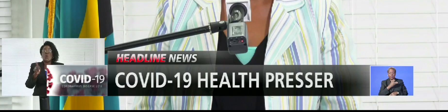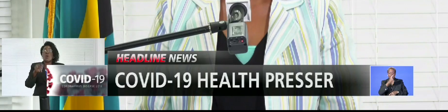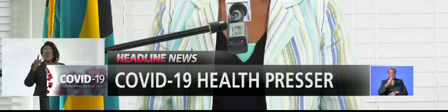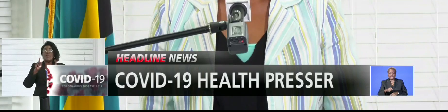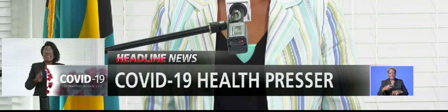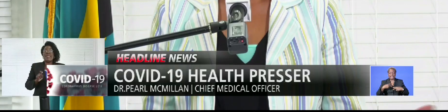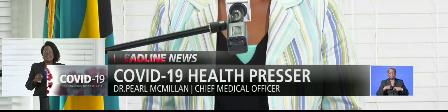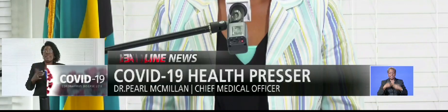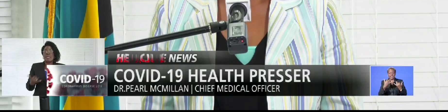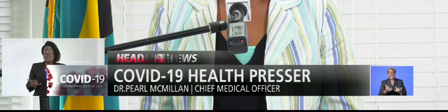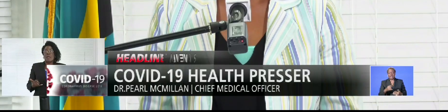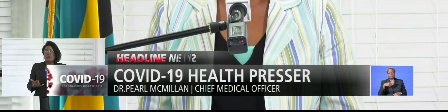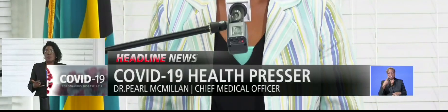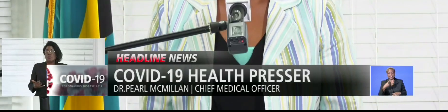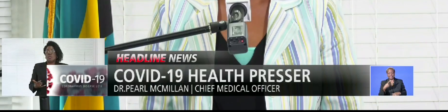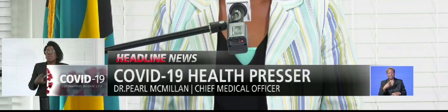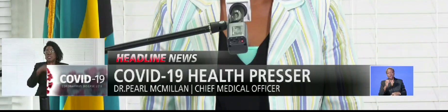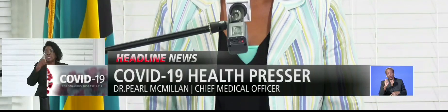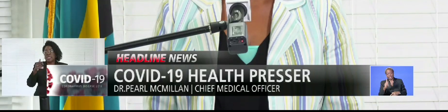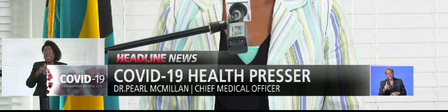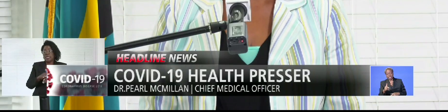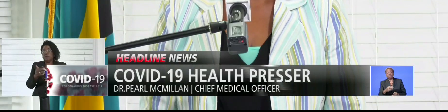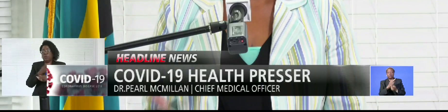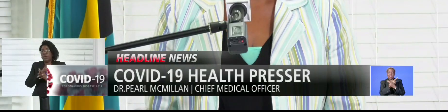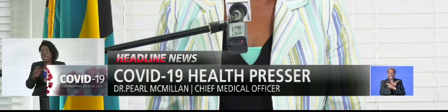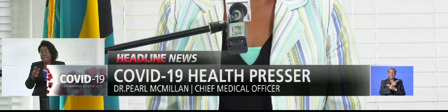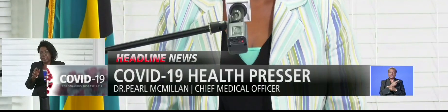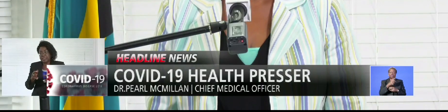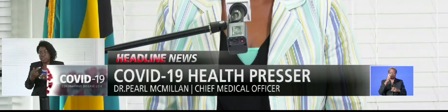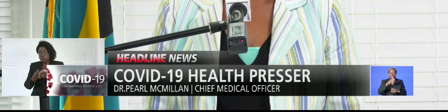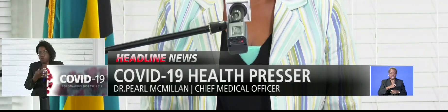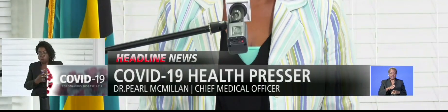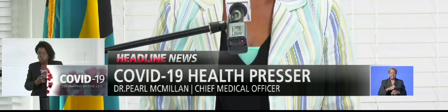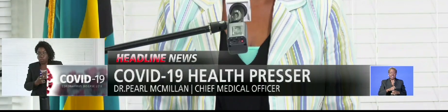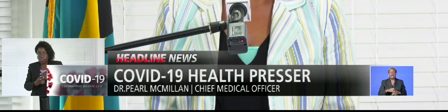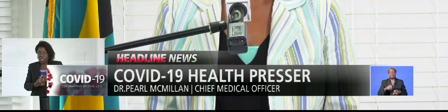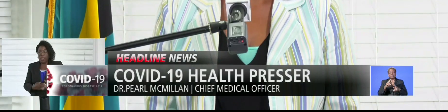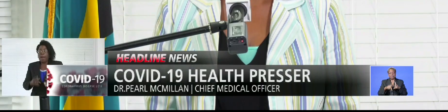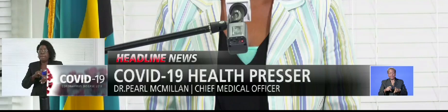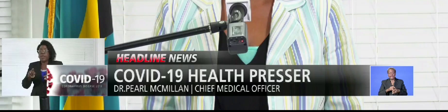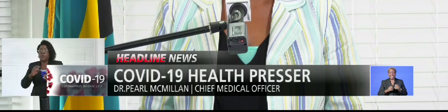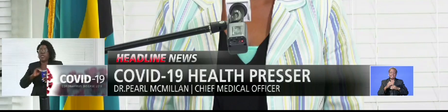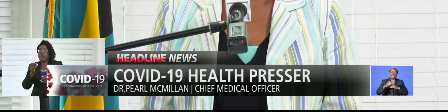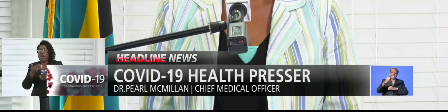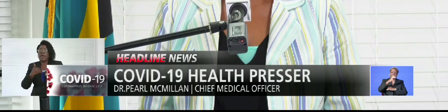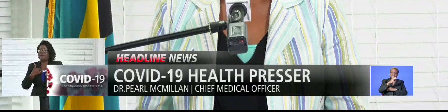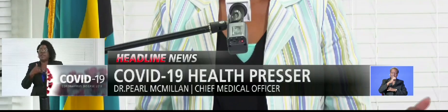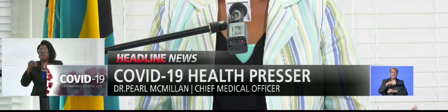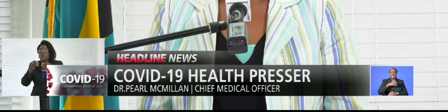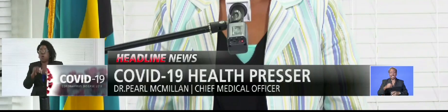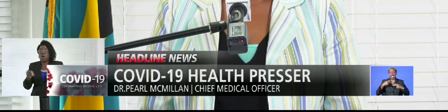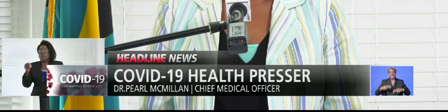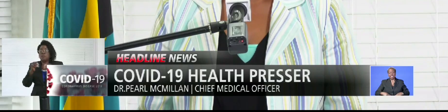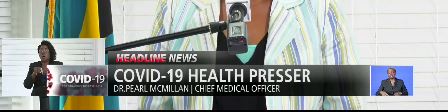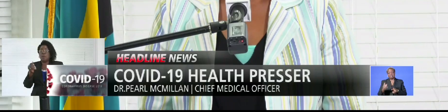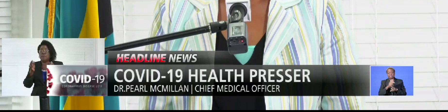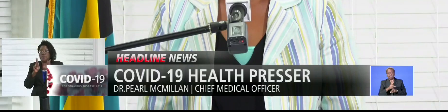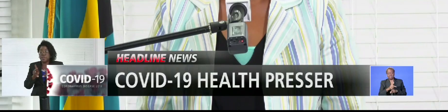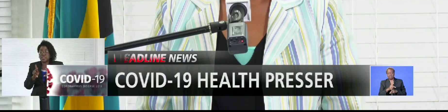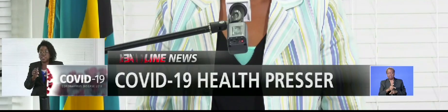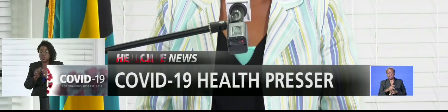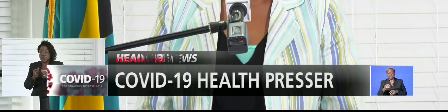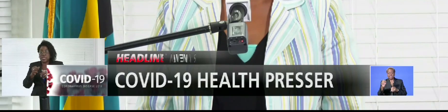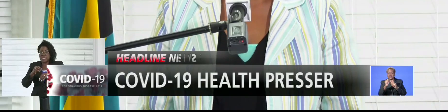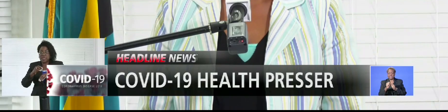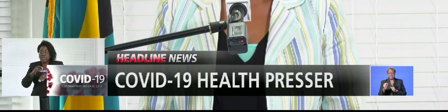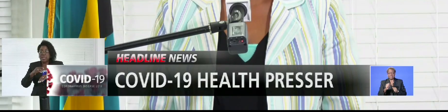say, okay, we have relaxed restrictions, our cases are escalating, our healthcare system is overwhelmed,